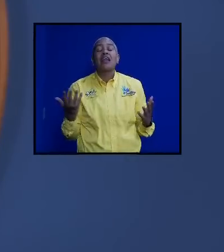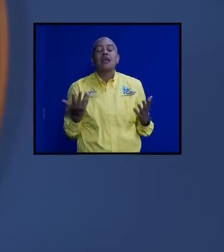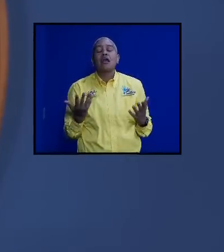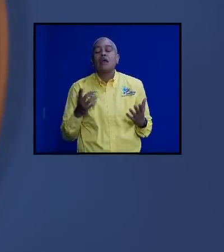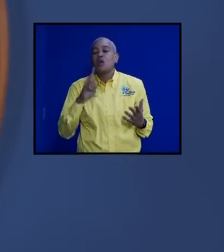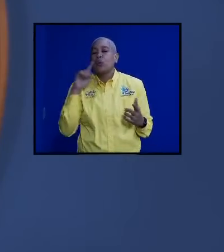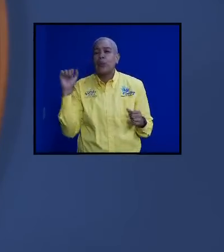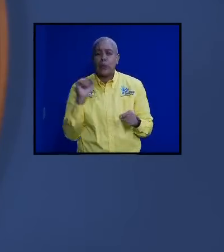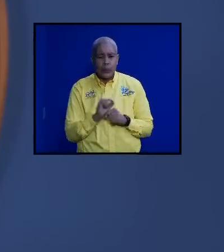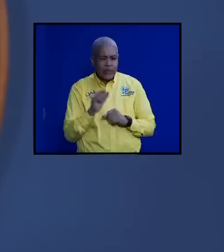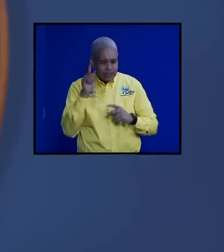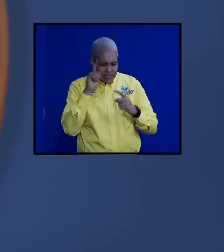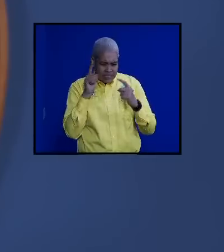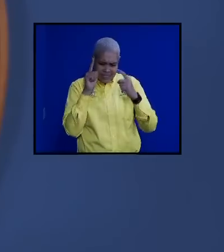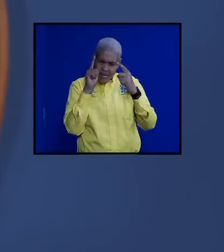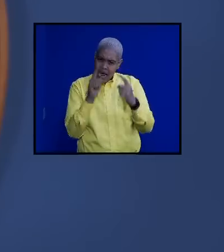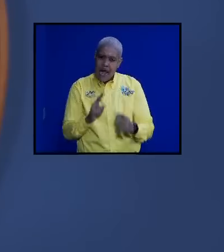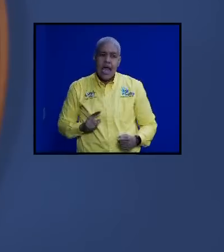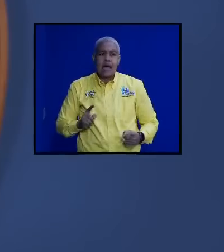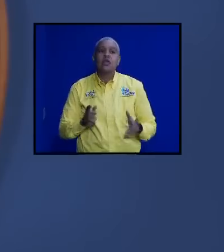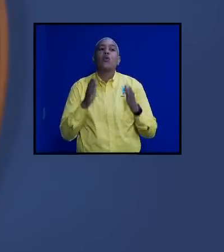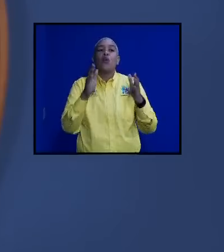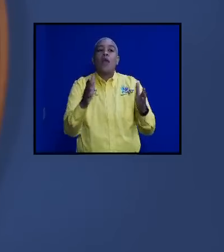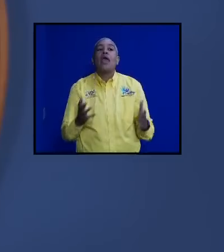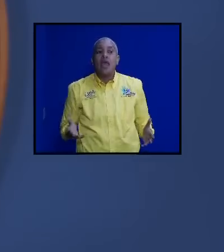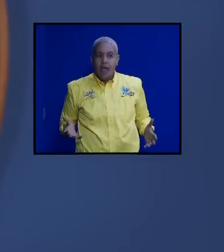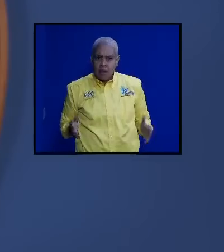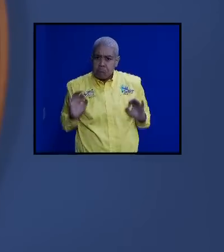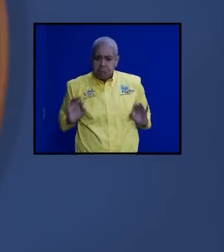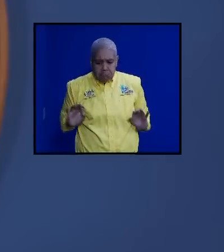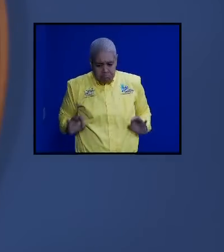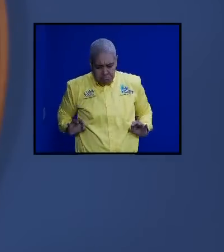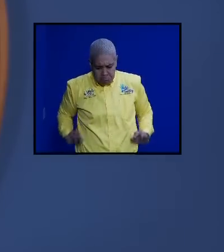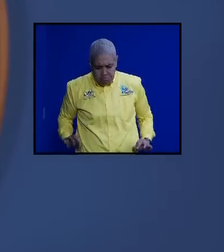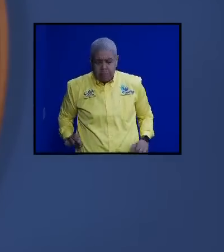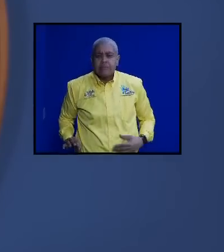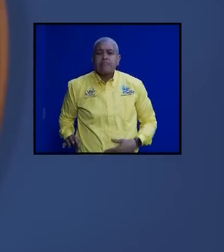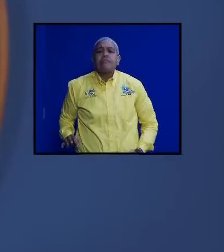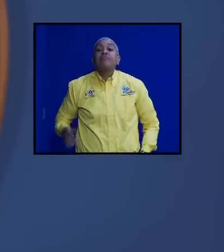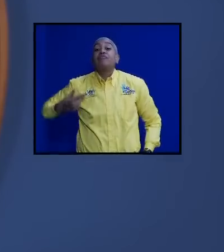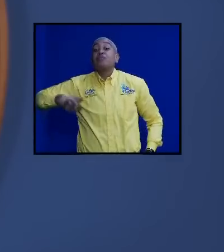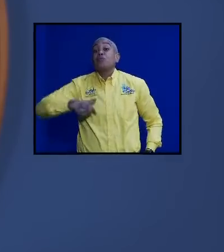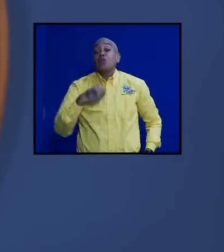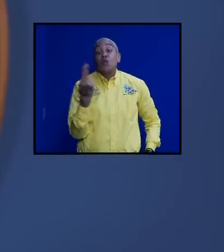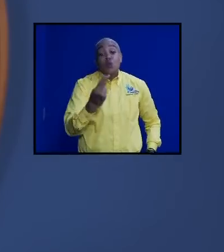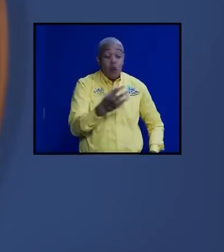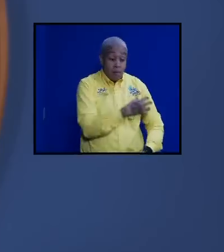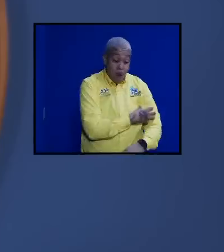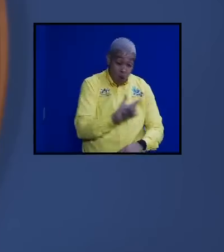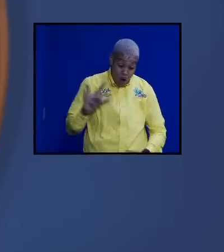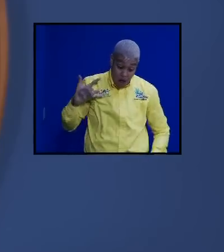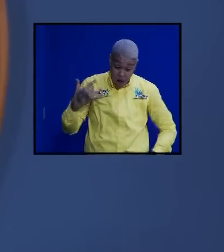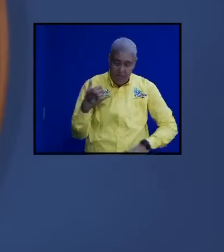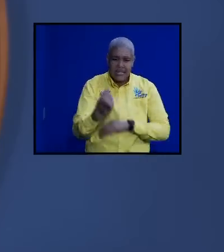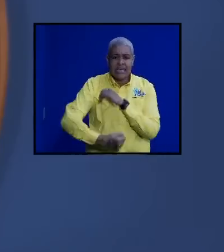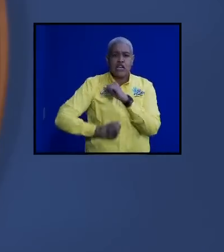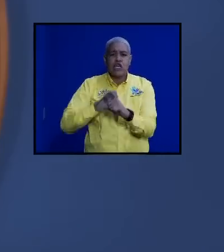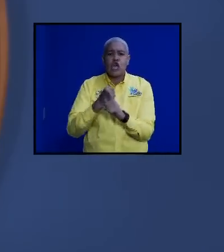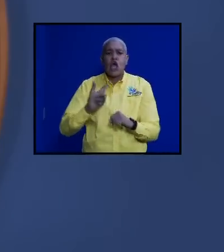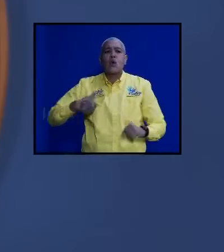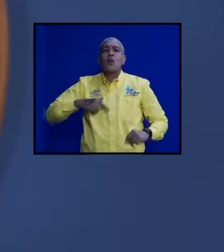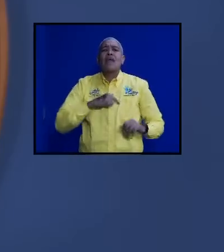very targeted ways. And we have, as we have used them over the years, we have